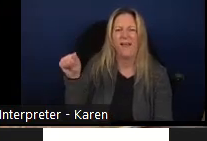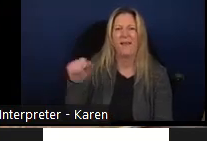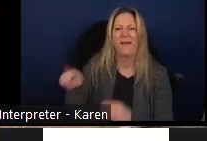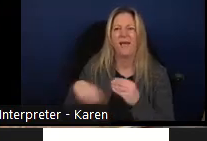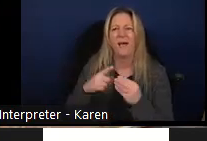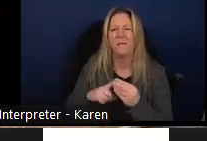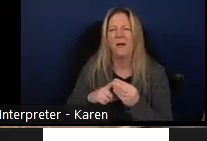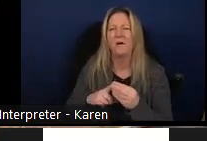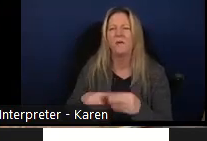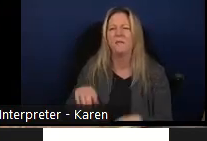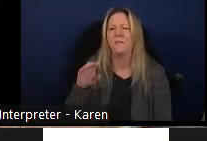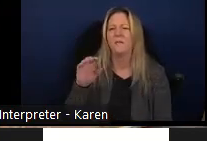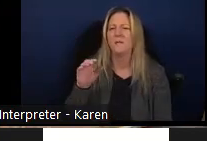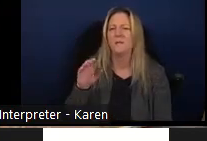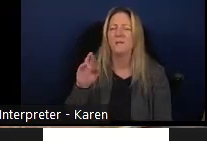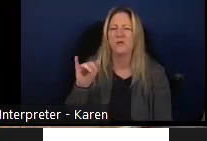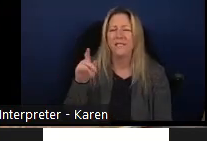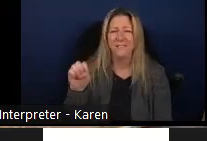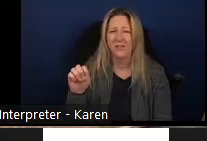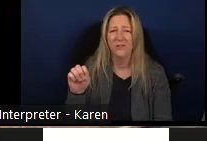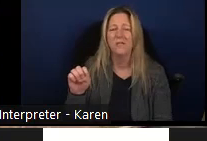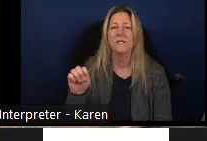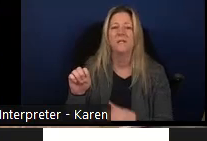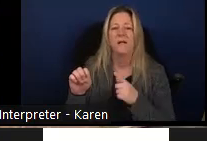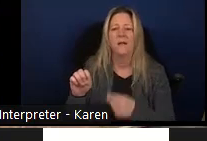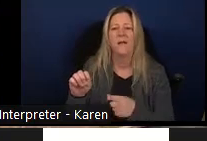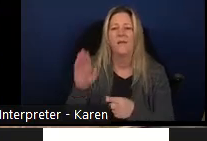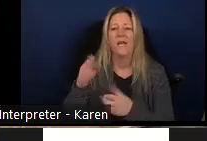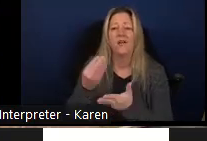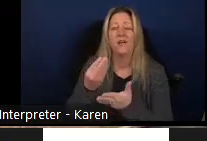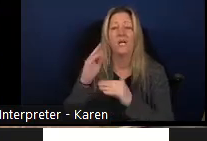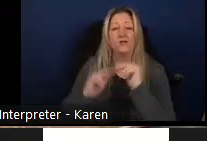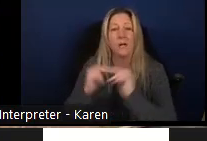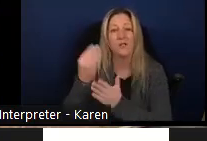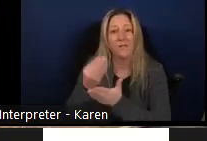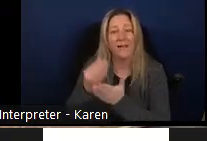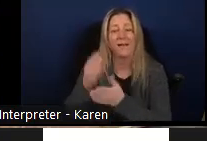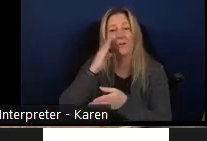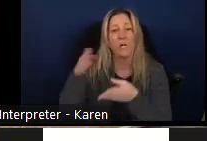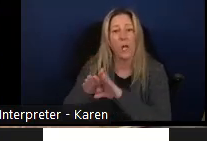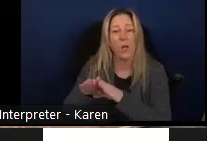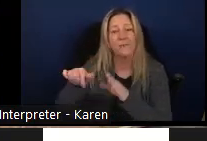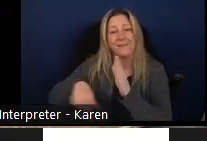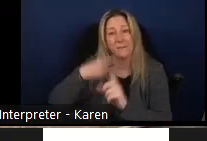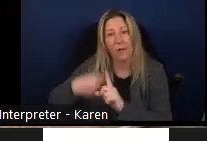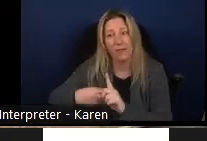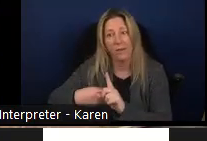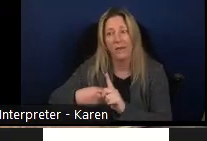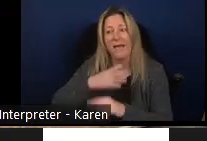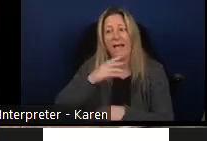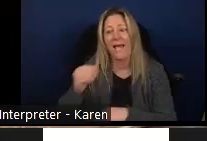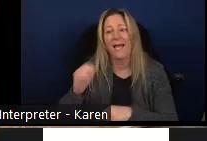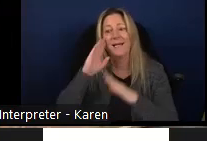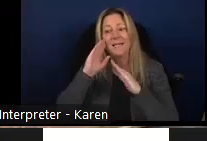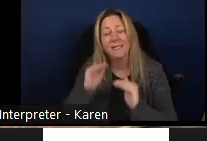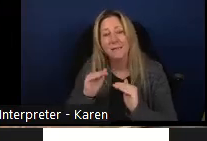Ridge. The project is going to be closing on its construction financing this month, and the project is anticipated to be completed